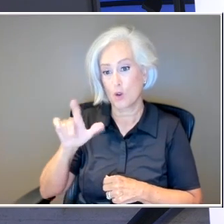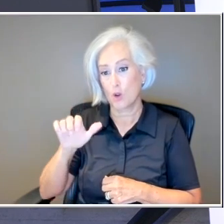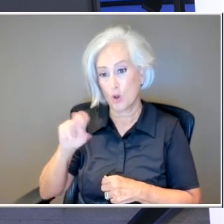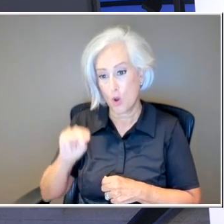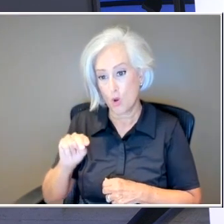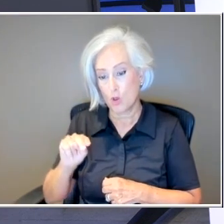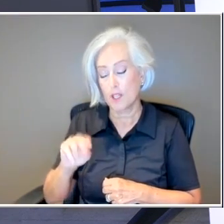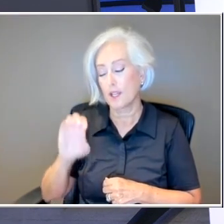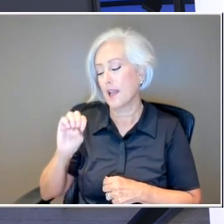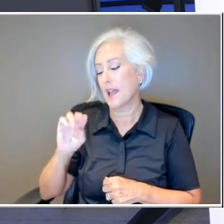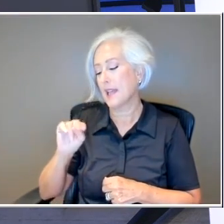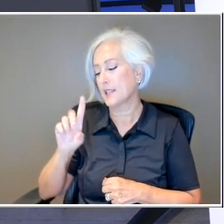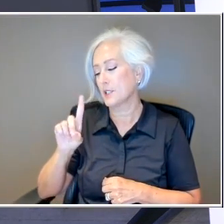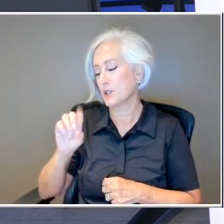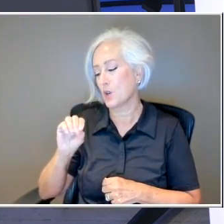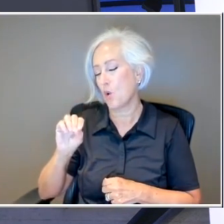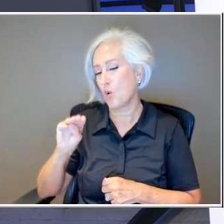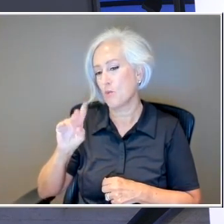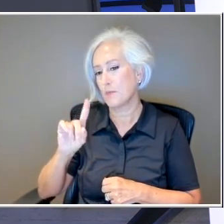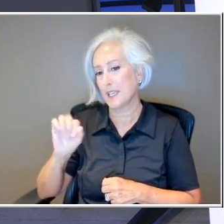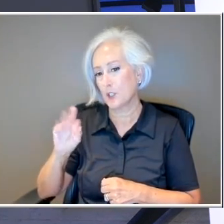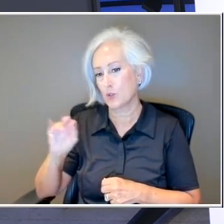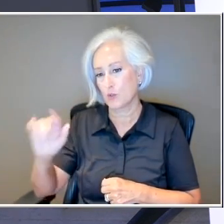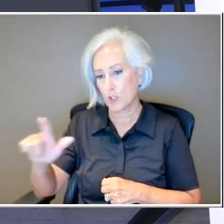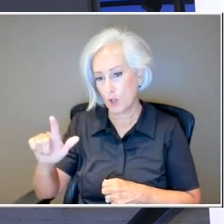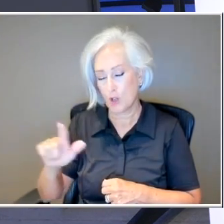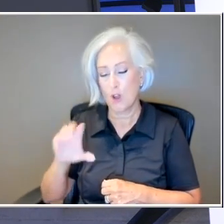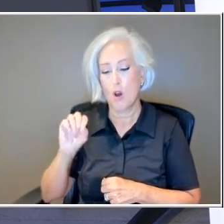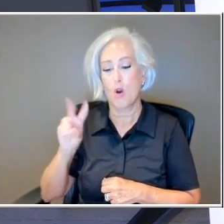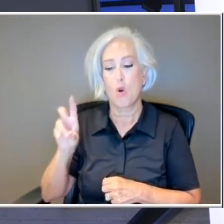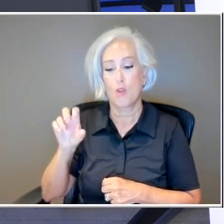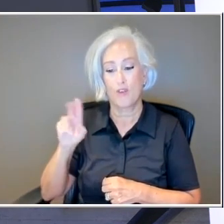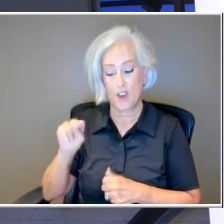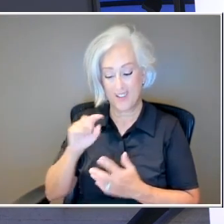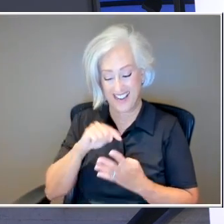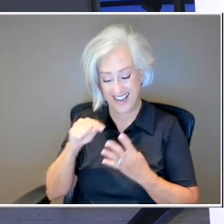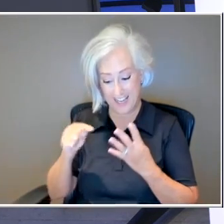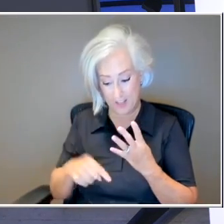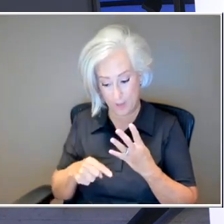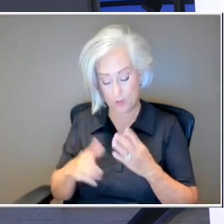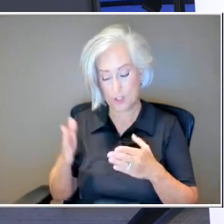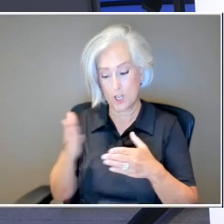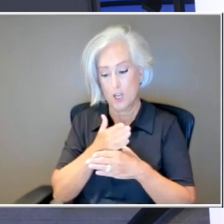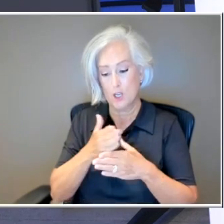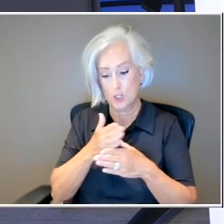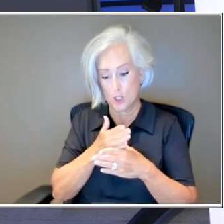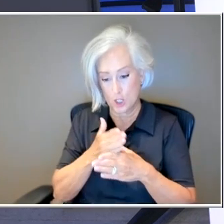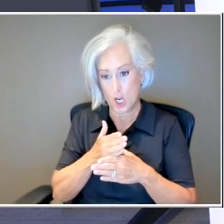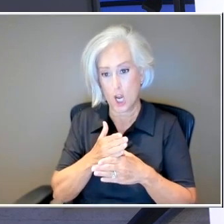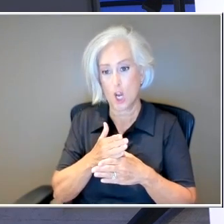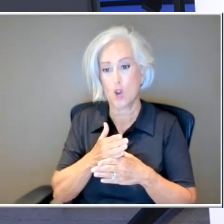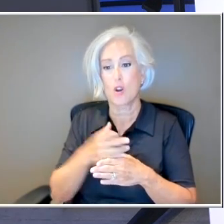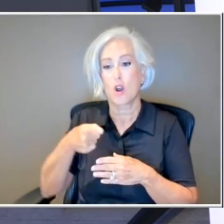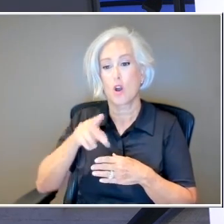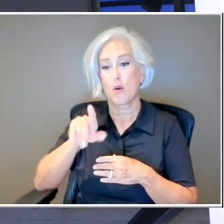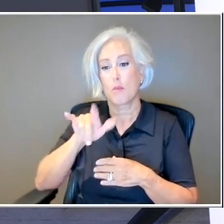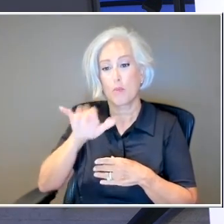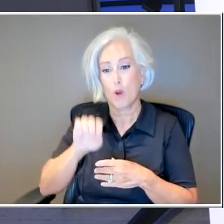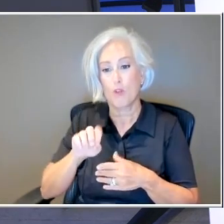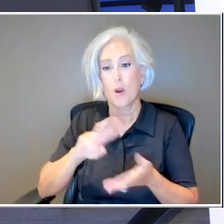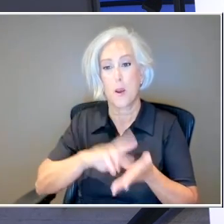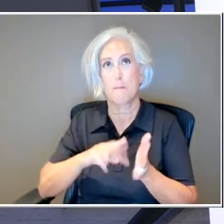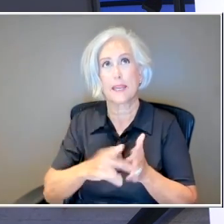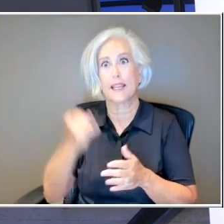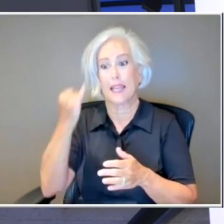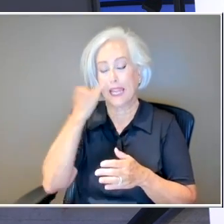ovarian share a common genetic profile. In other words, if a woman is diagnosed with one of these 4 types of cancers, would she also need